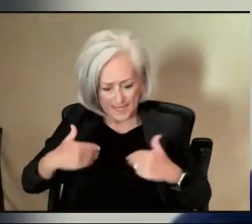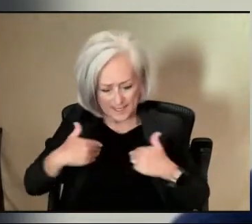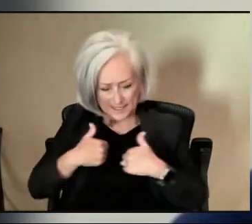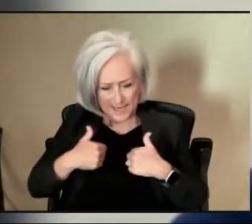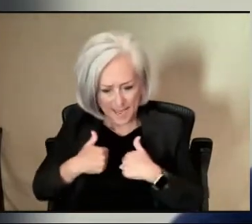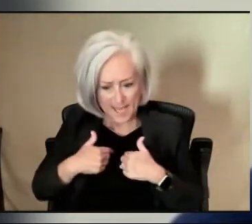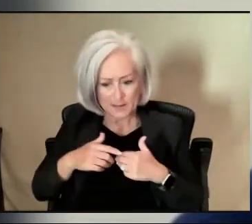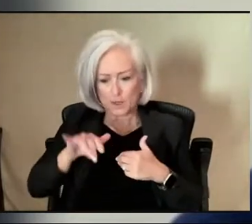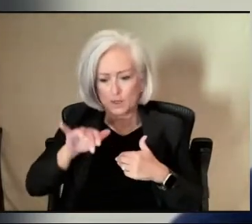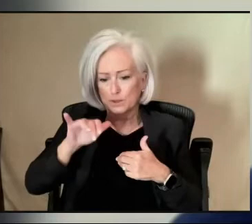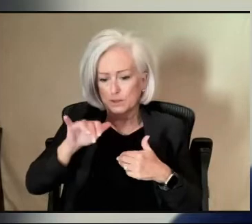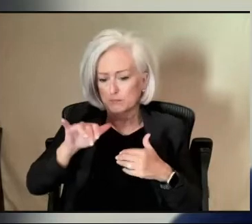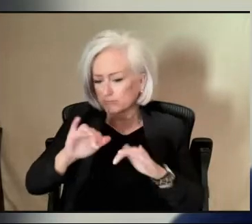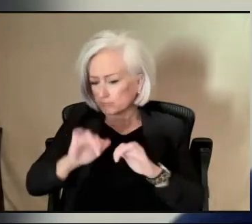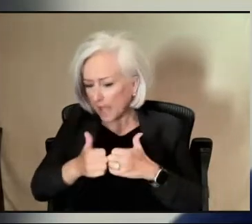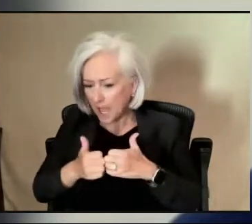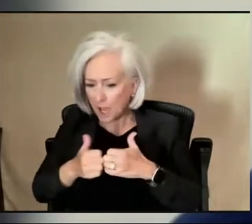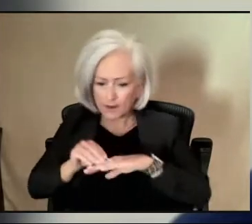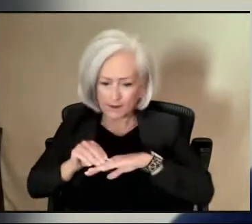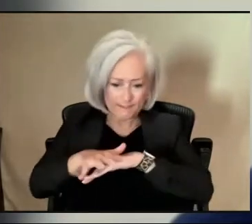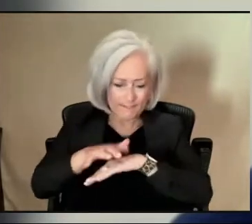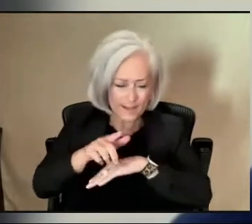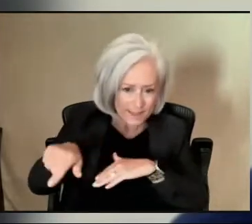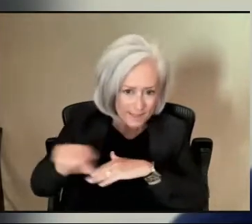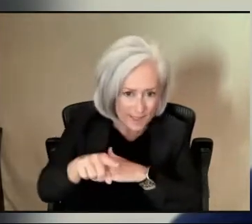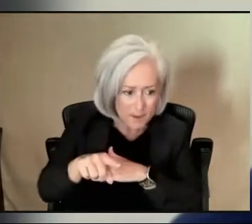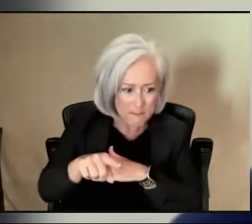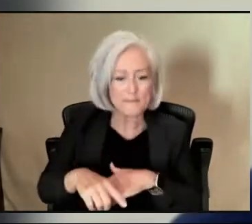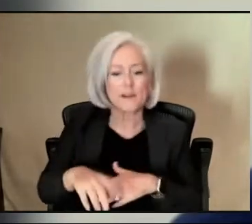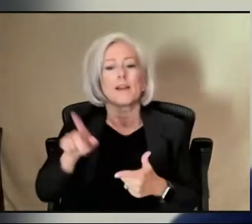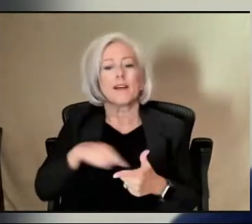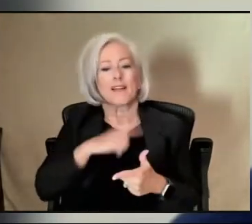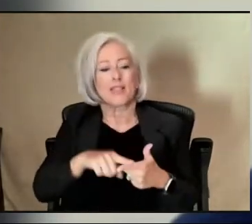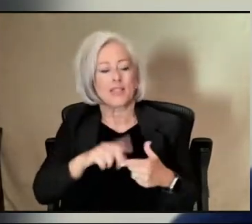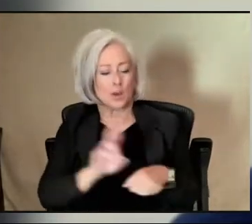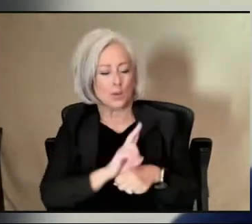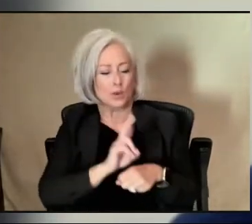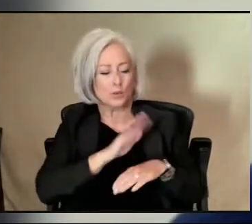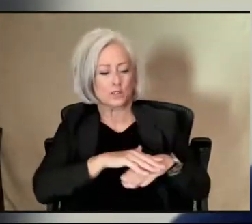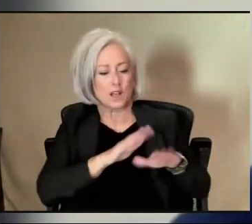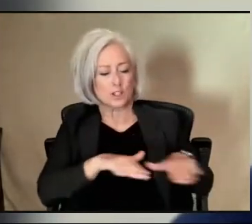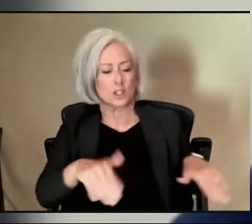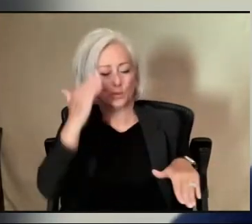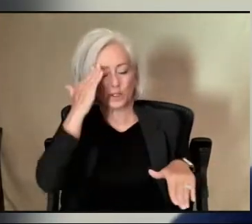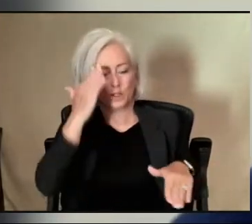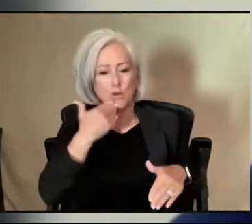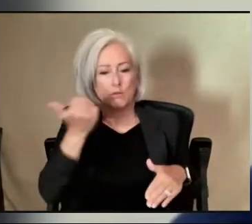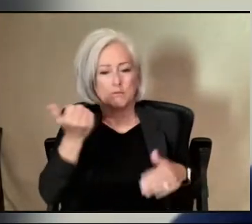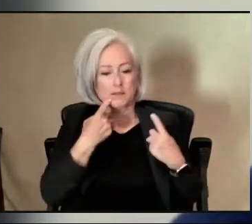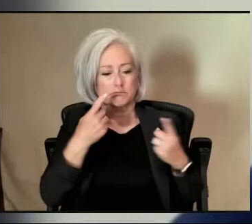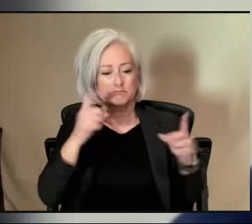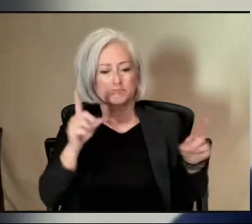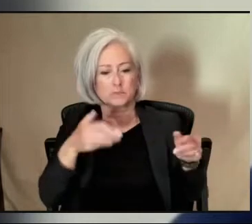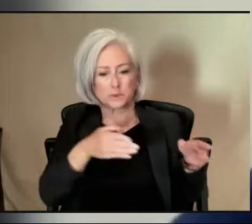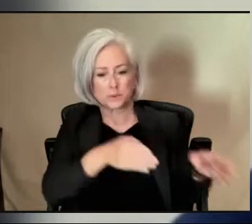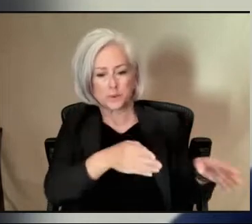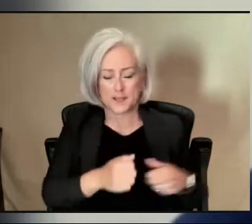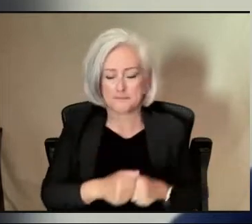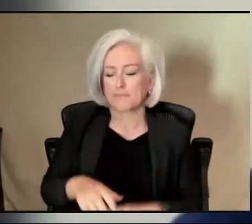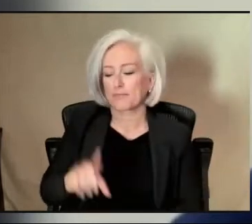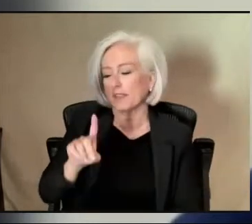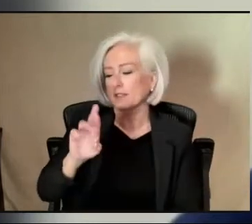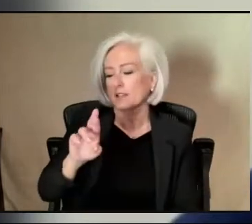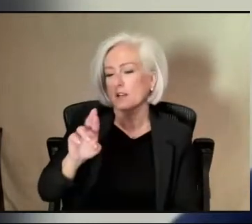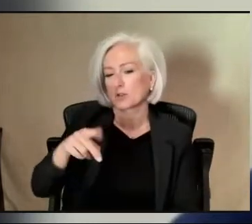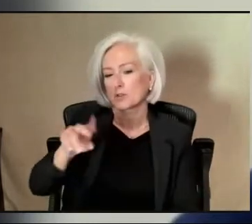it in the most safe and efficient fashion. And as Dr. Poland said, there are thousands and thousands of